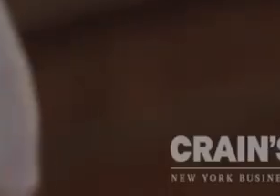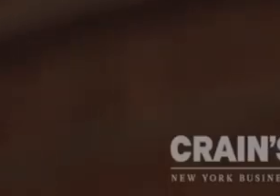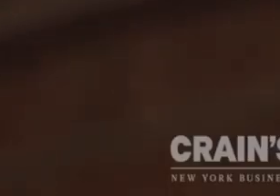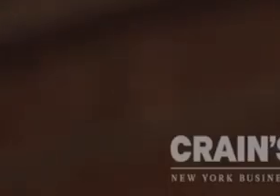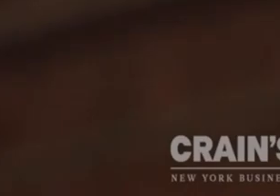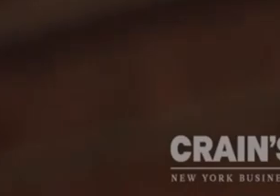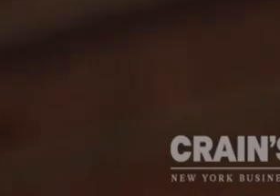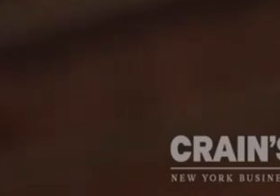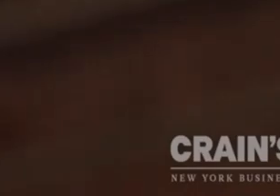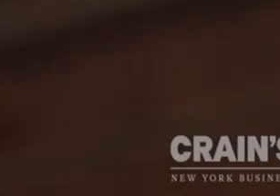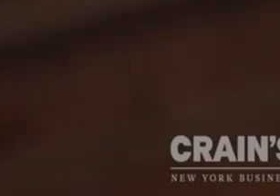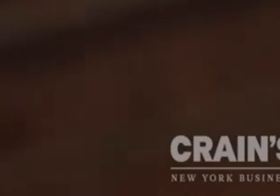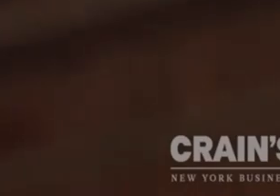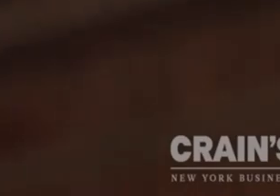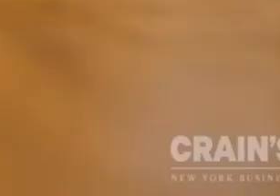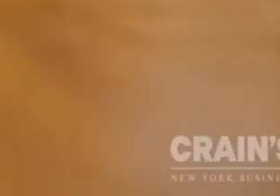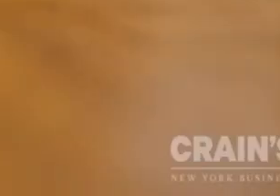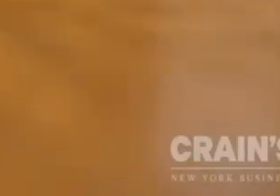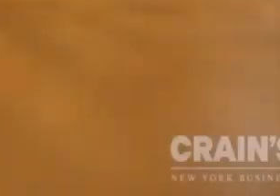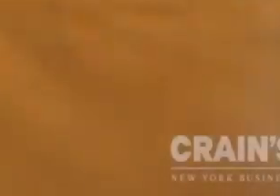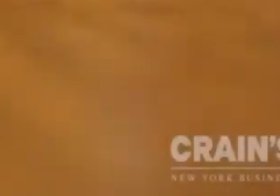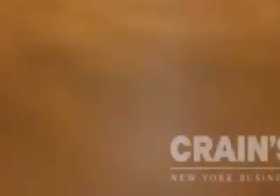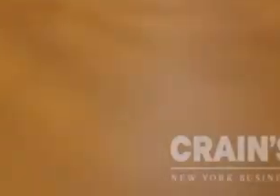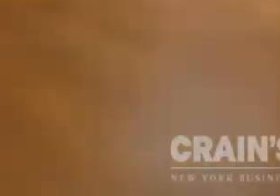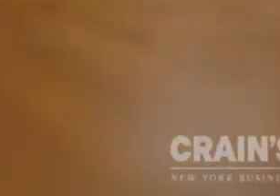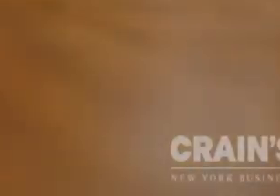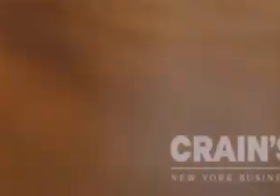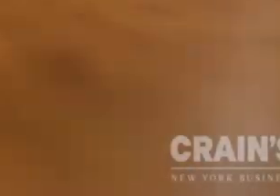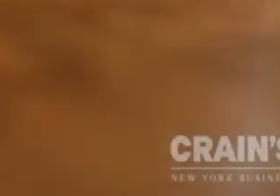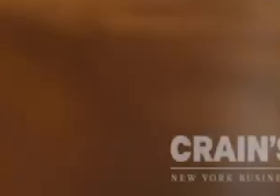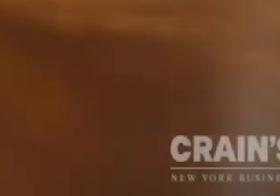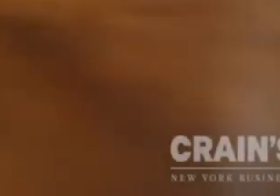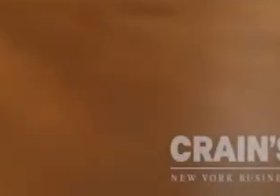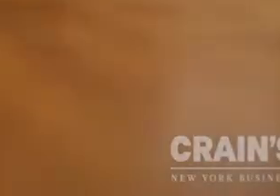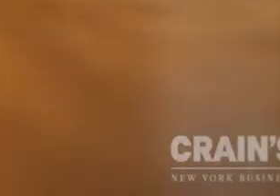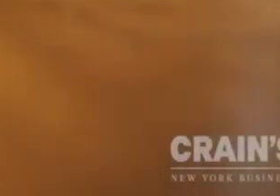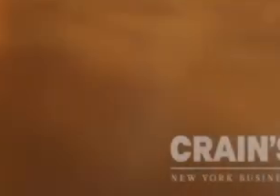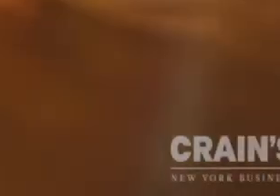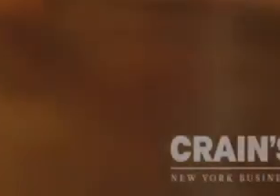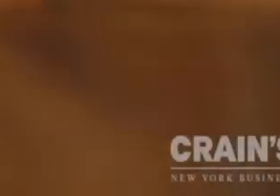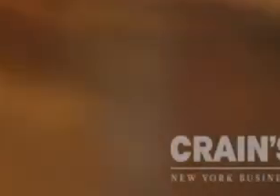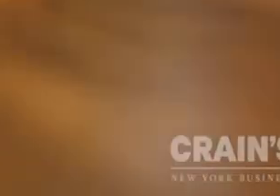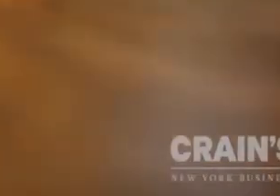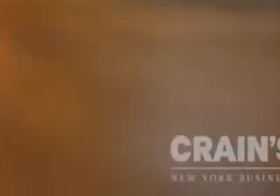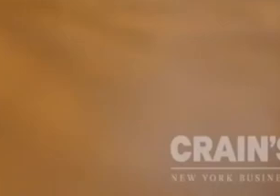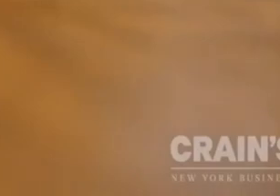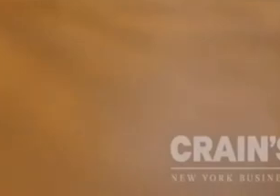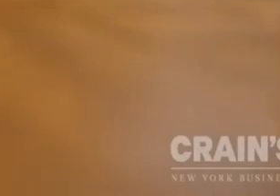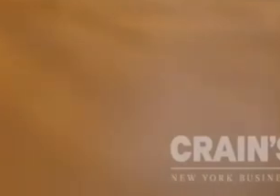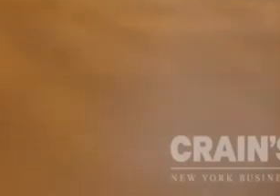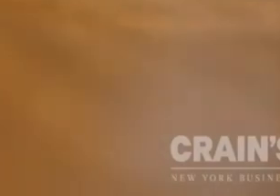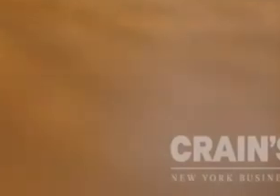Not gonna hang around and wait for somebody to accept me. I'll wait forever.